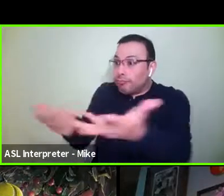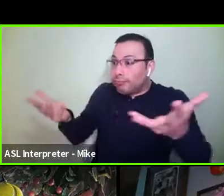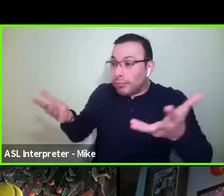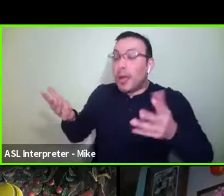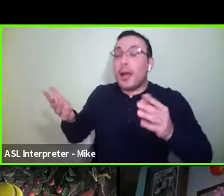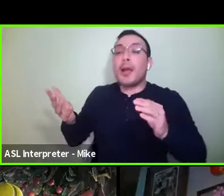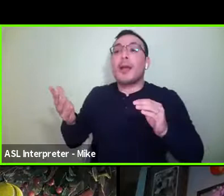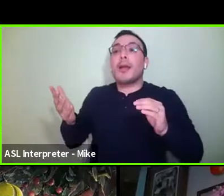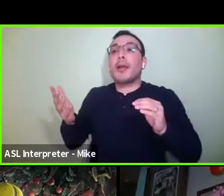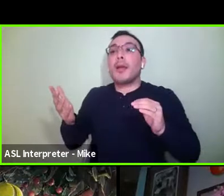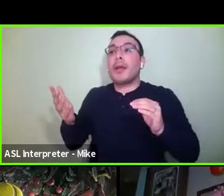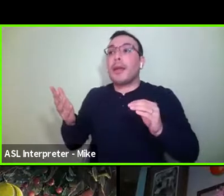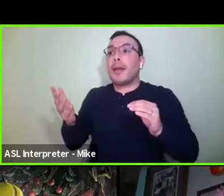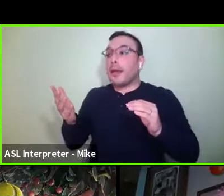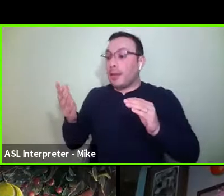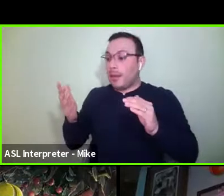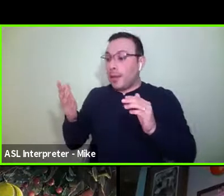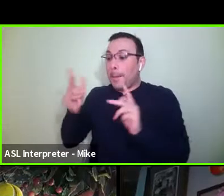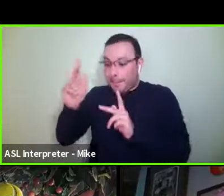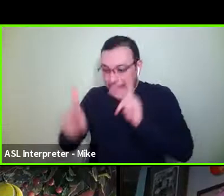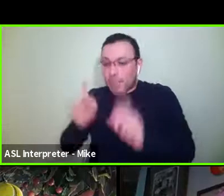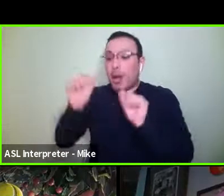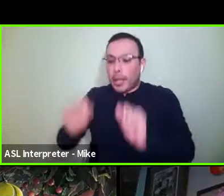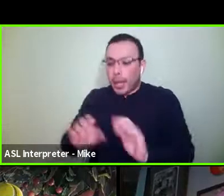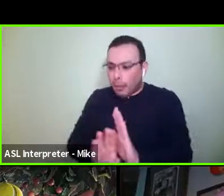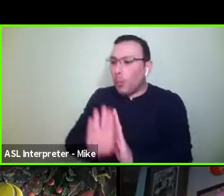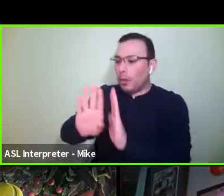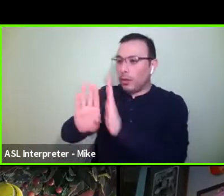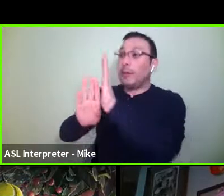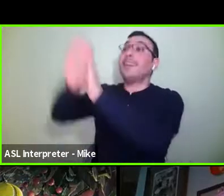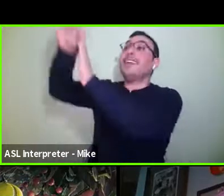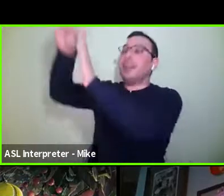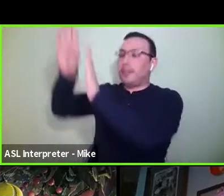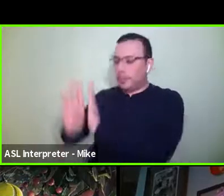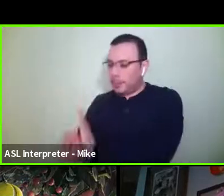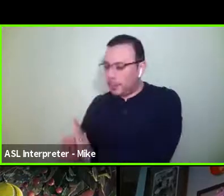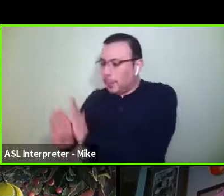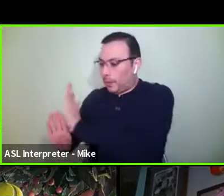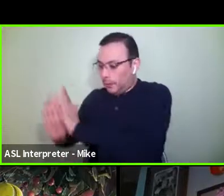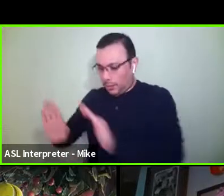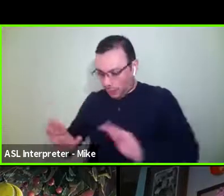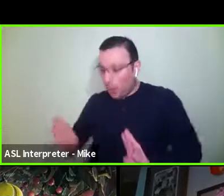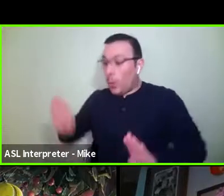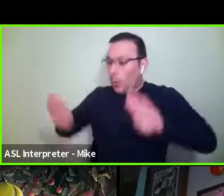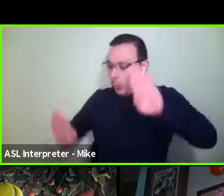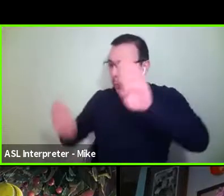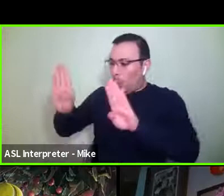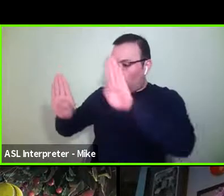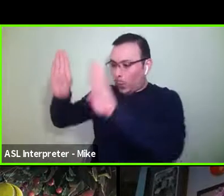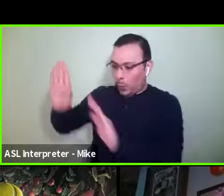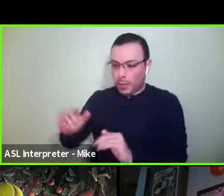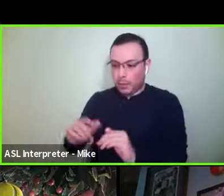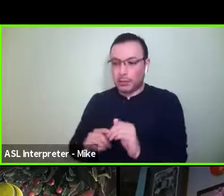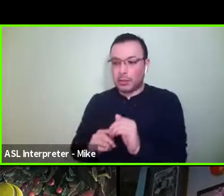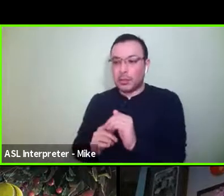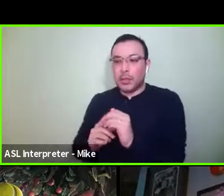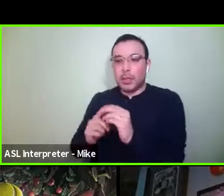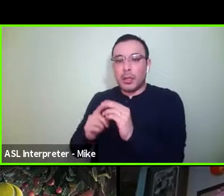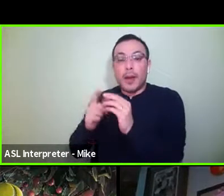the bodies and minds they already have? Big question. Very big question.